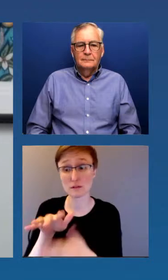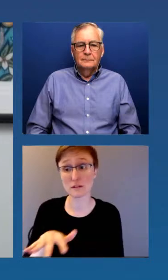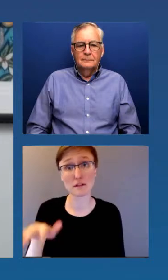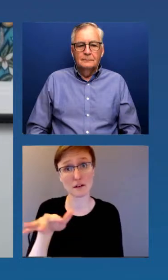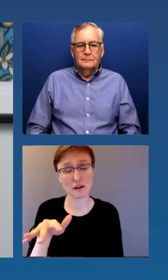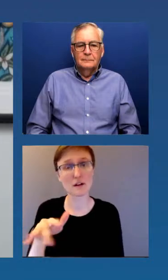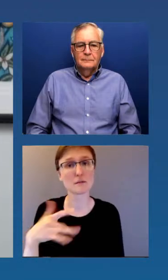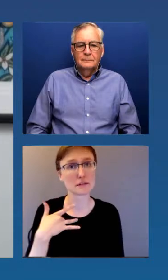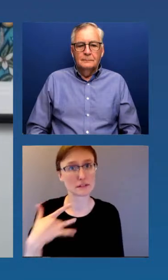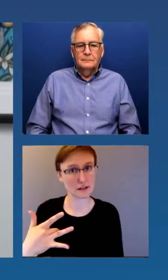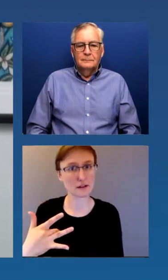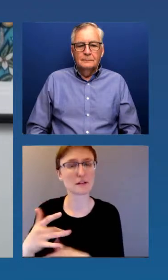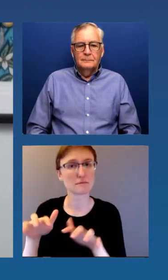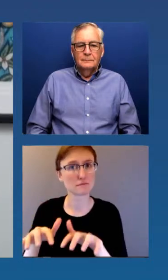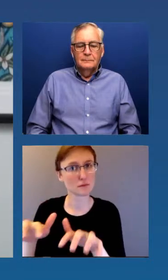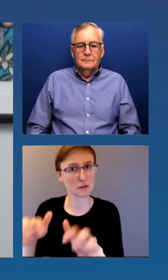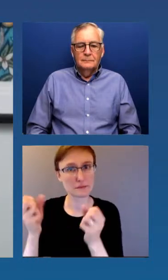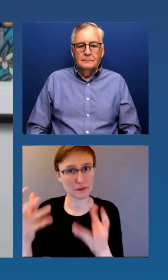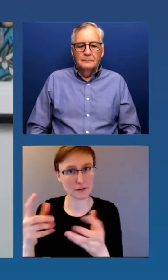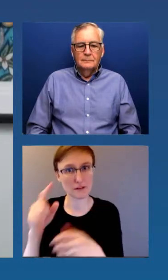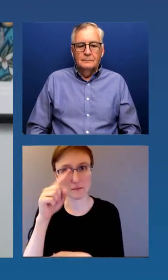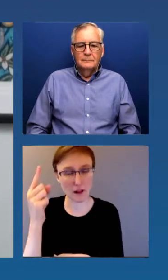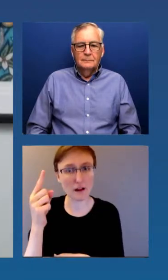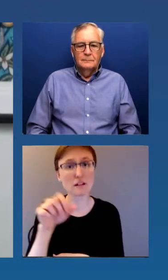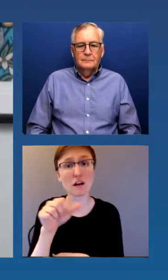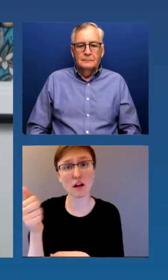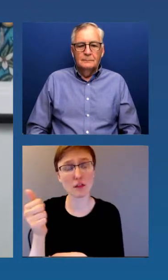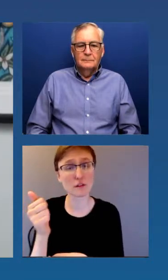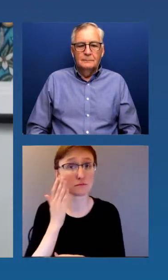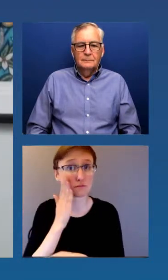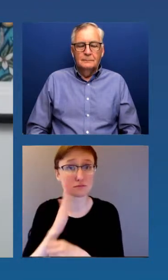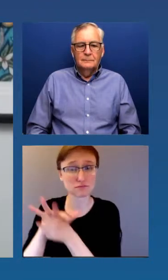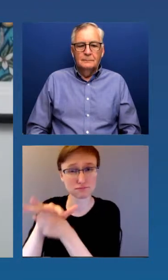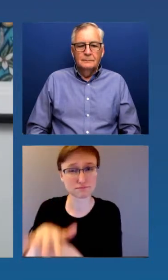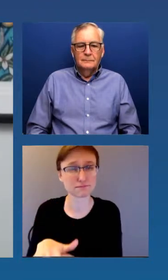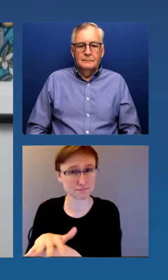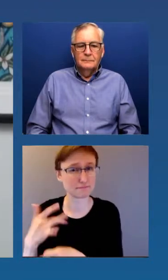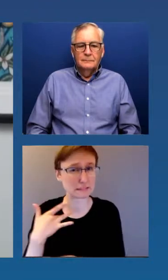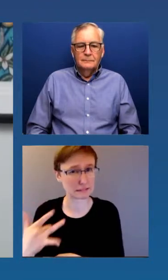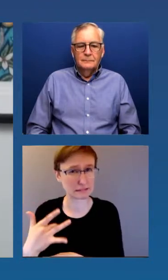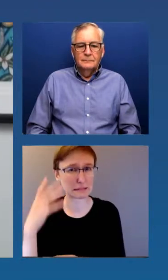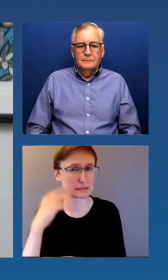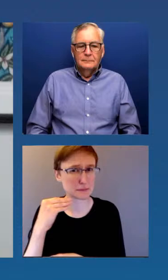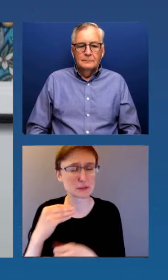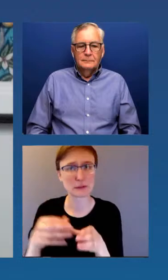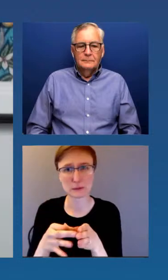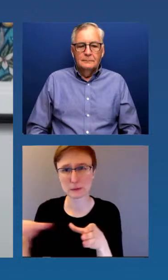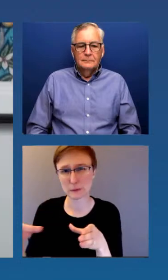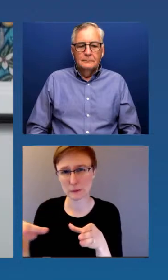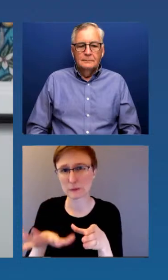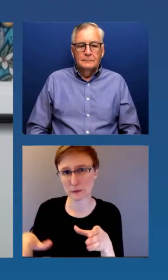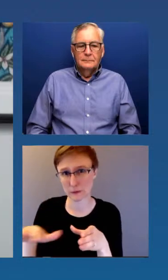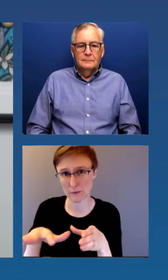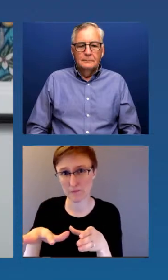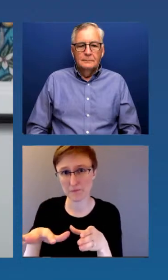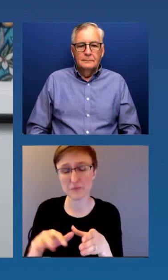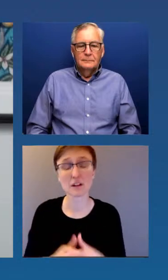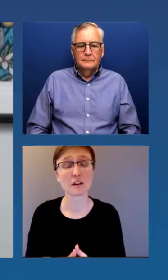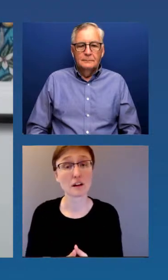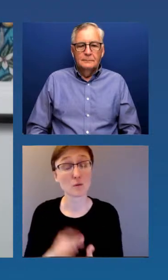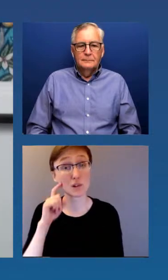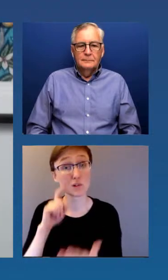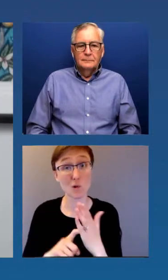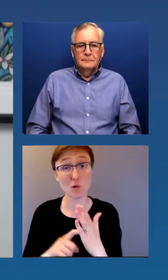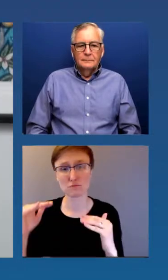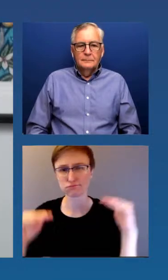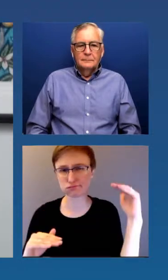percentages. We've seen in past reports this disparity between less and more advantaged neighborhoods is persisting throughout the